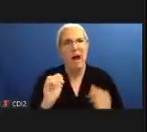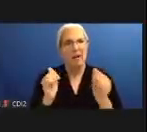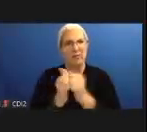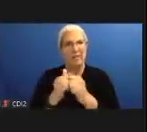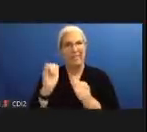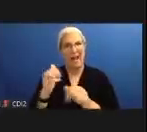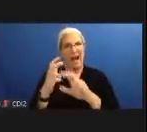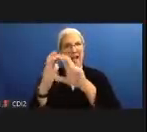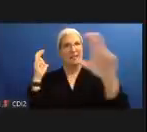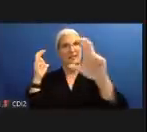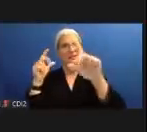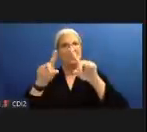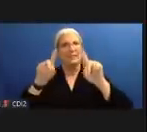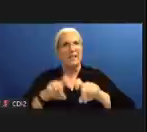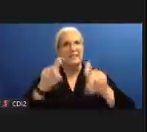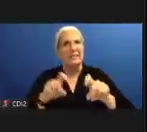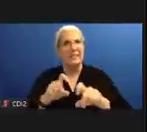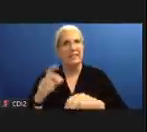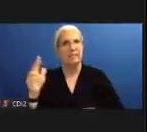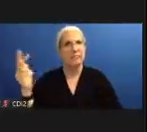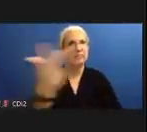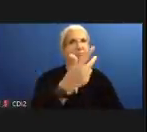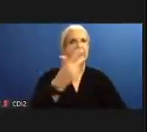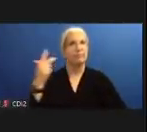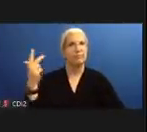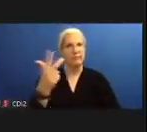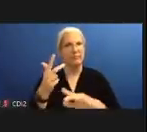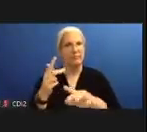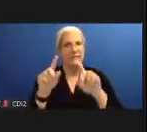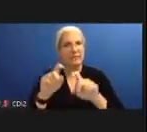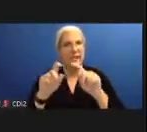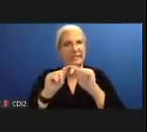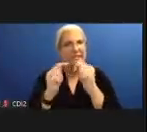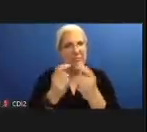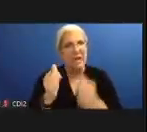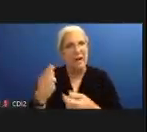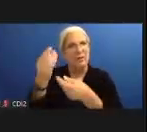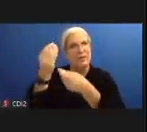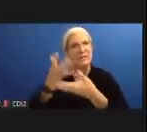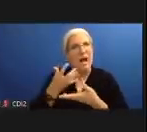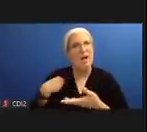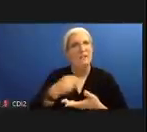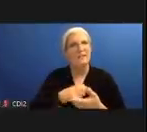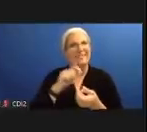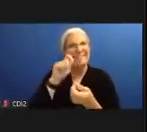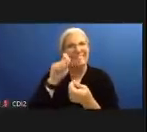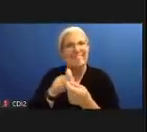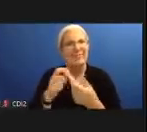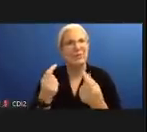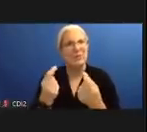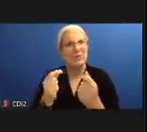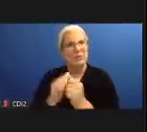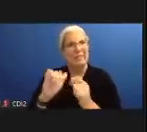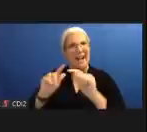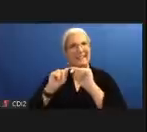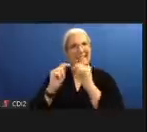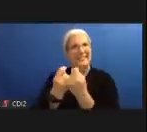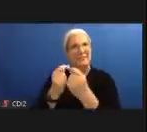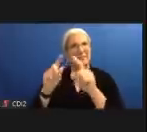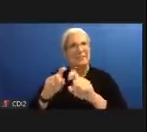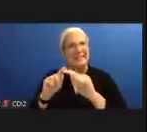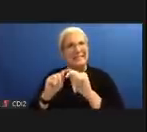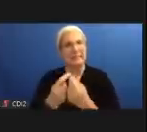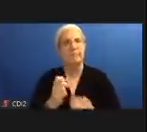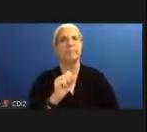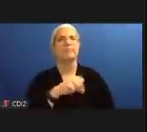and maybe tell a little bit more about what your specific role is with that testing team? Sure. So I'm the medical director